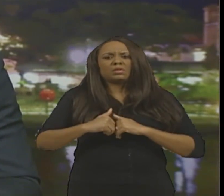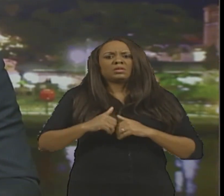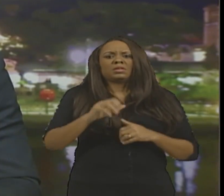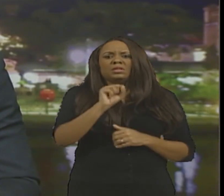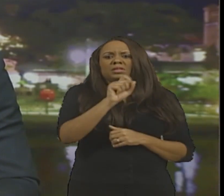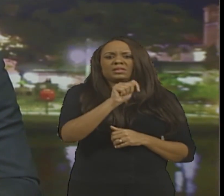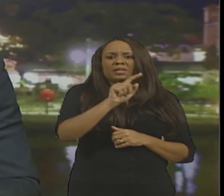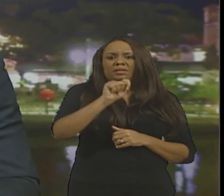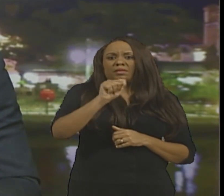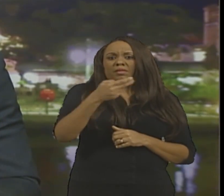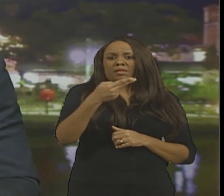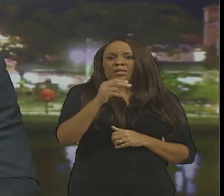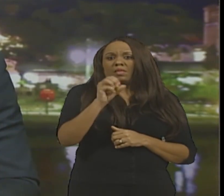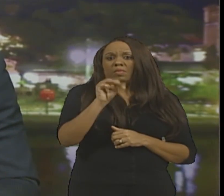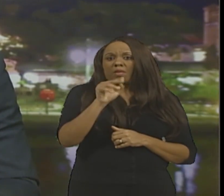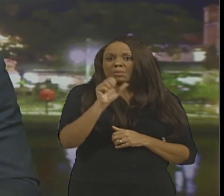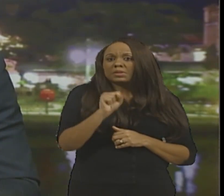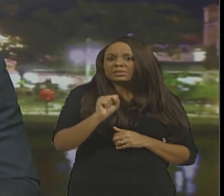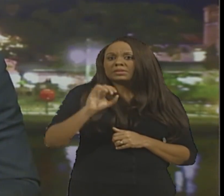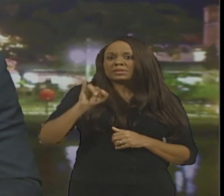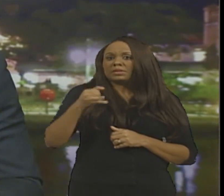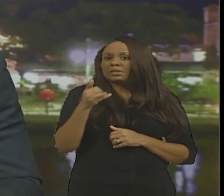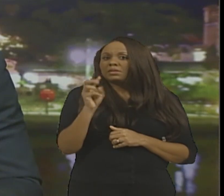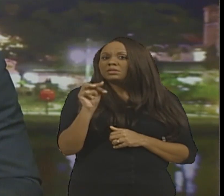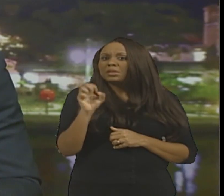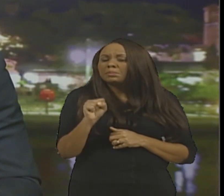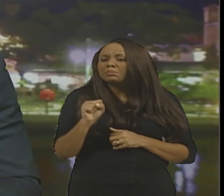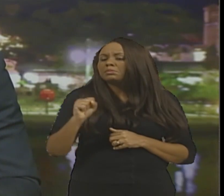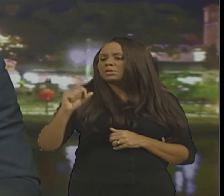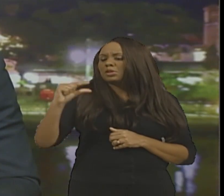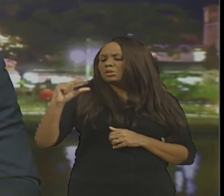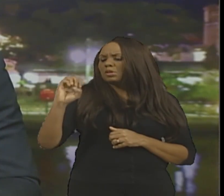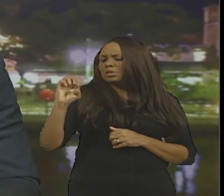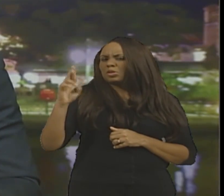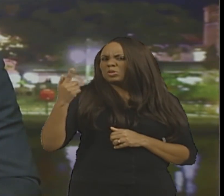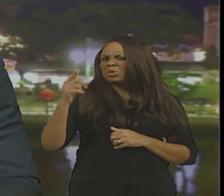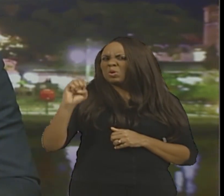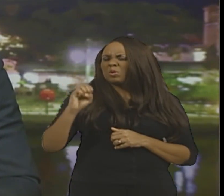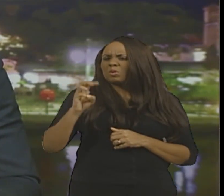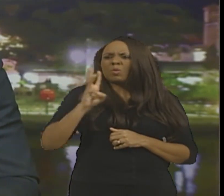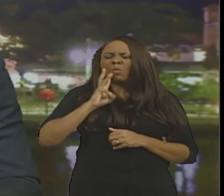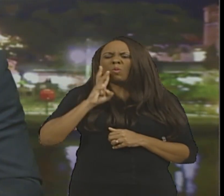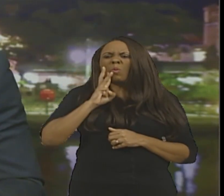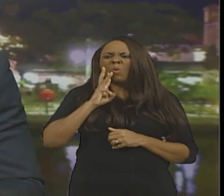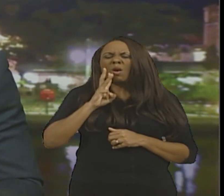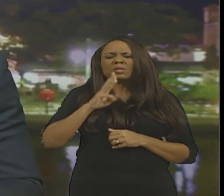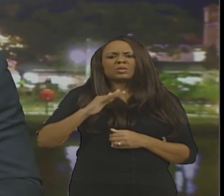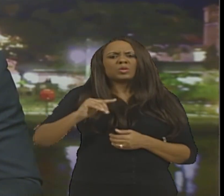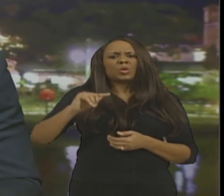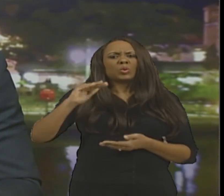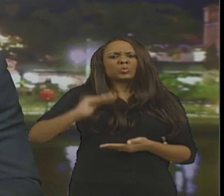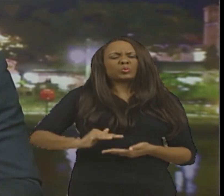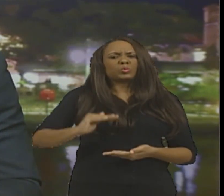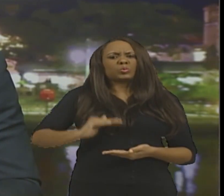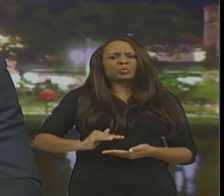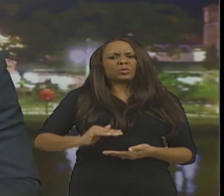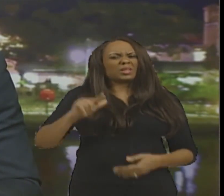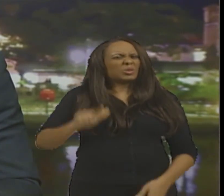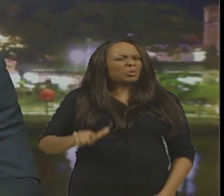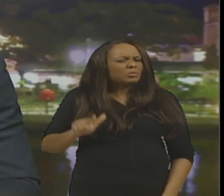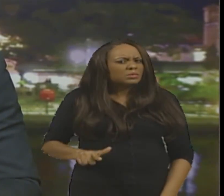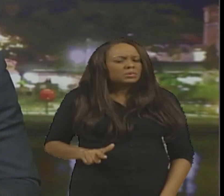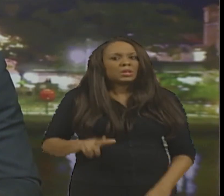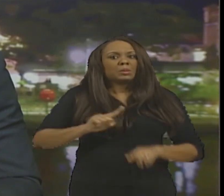St. James and St. George with low water pressure. The BWA's marketing officer Yvette Harris-Griffith says these problems have since